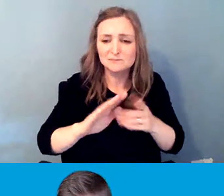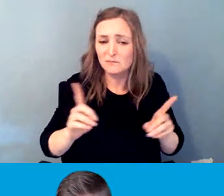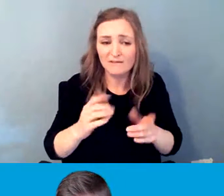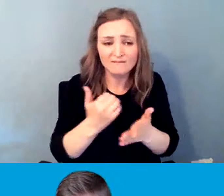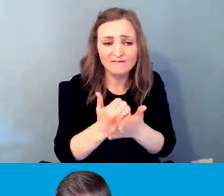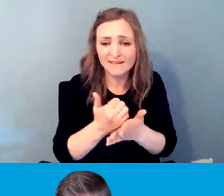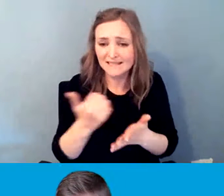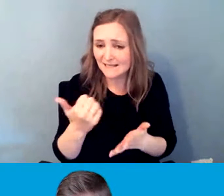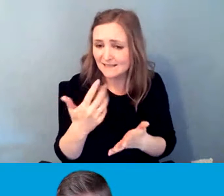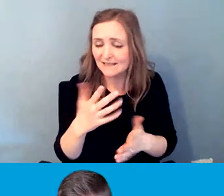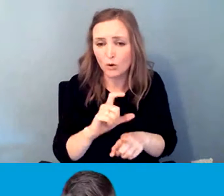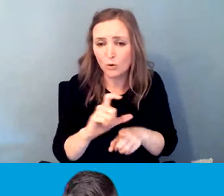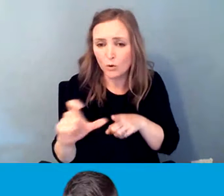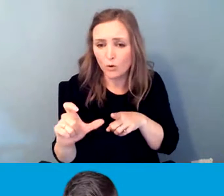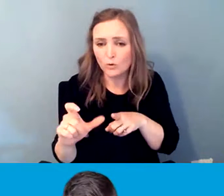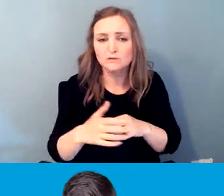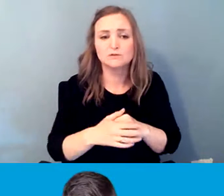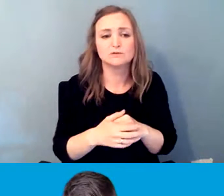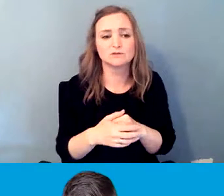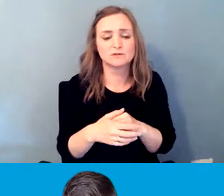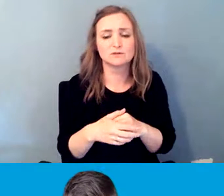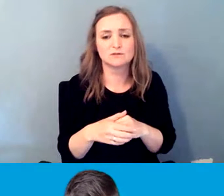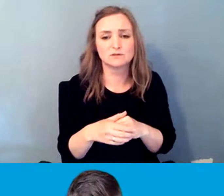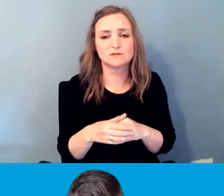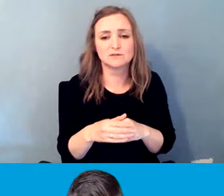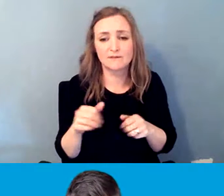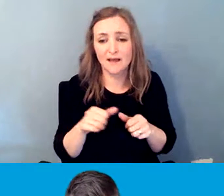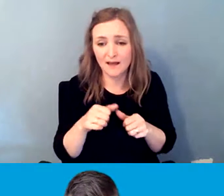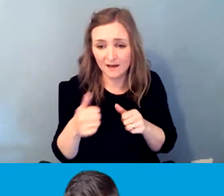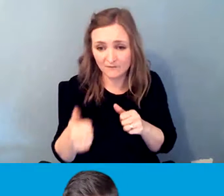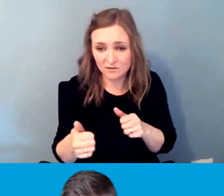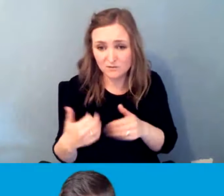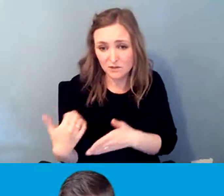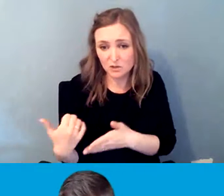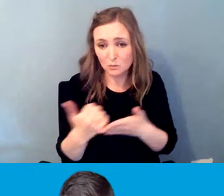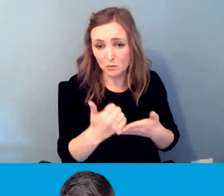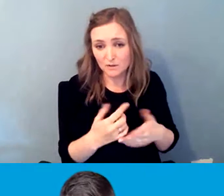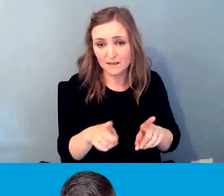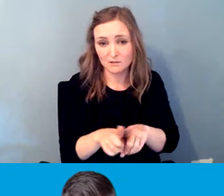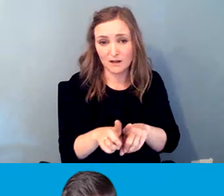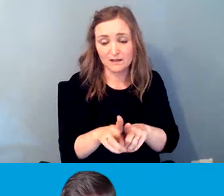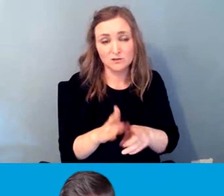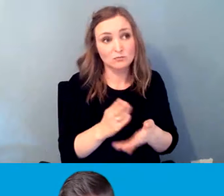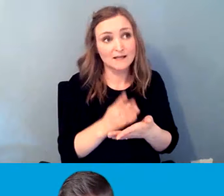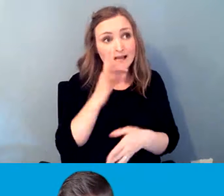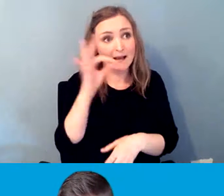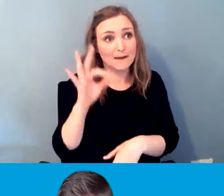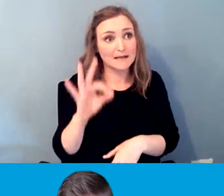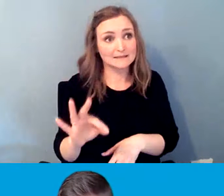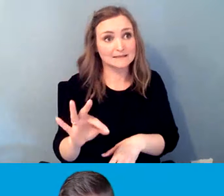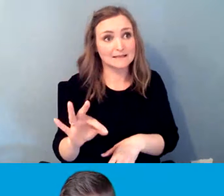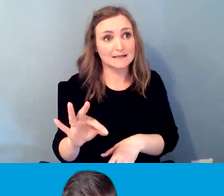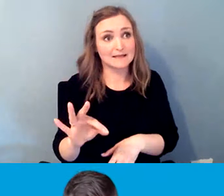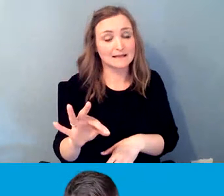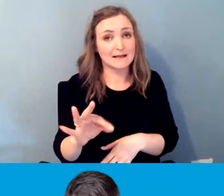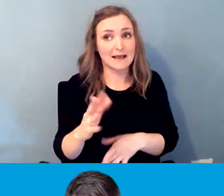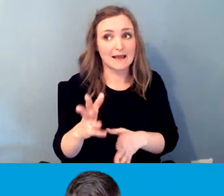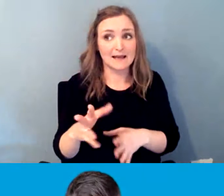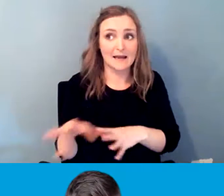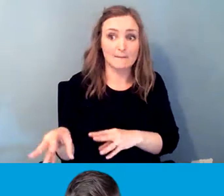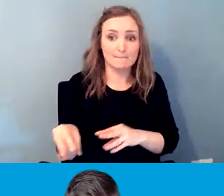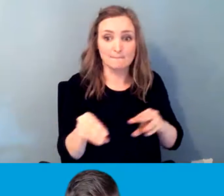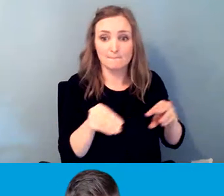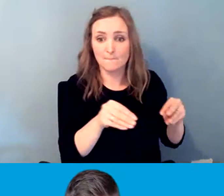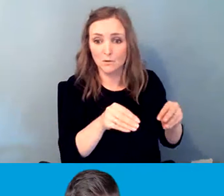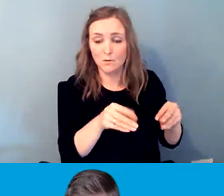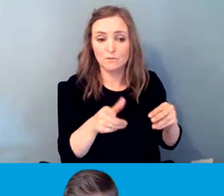it's supported with sort of preceptorship afterwards. I suppose my question really would be, is there any move to try and ensure that